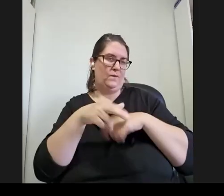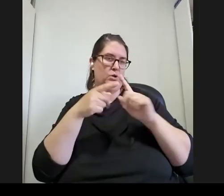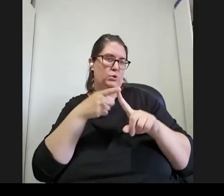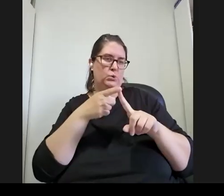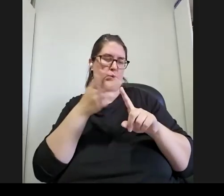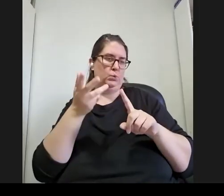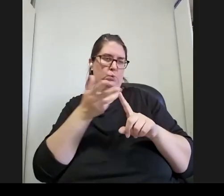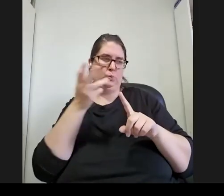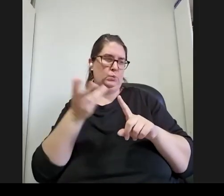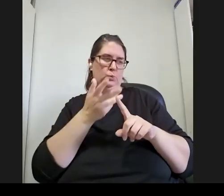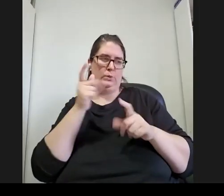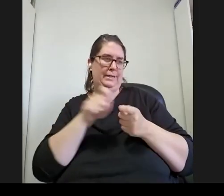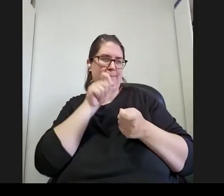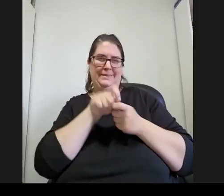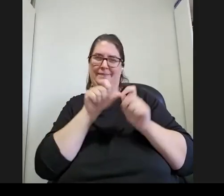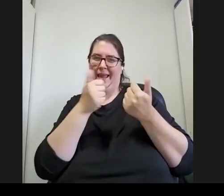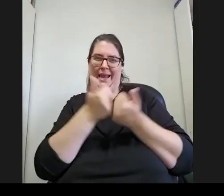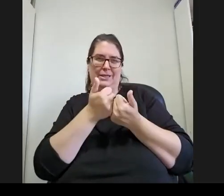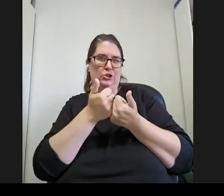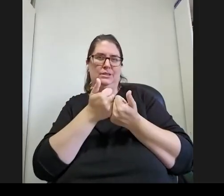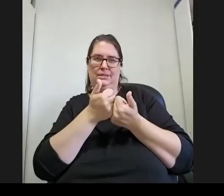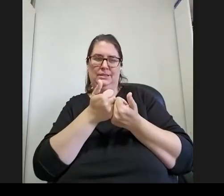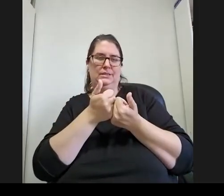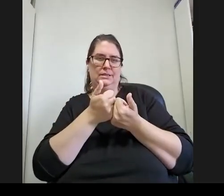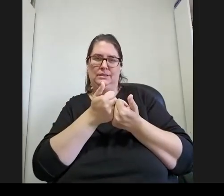to, say, a specific agency or specific,